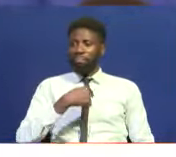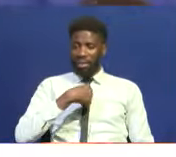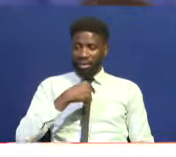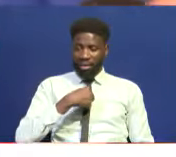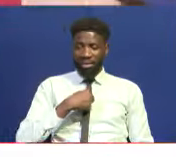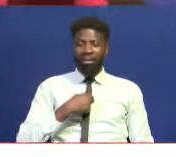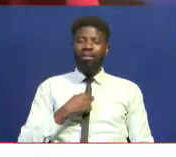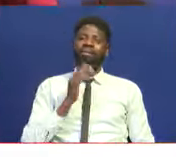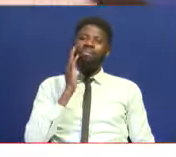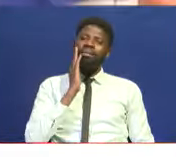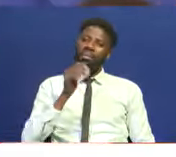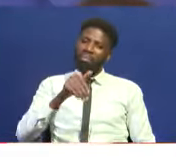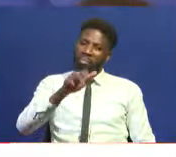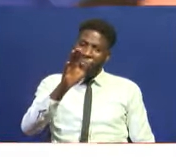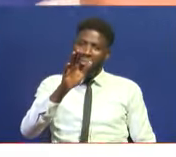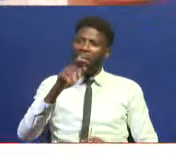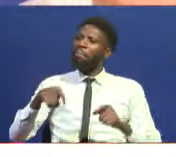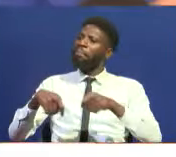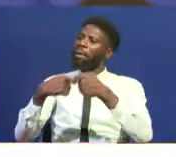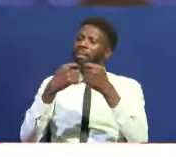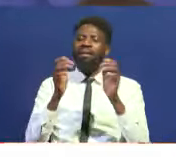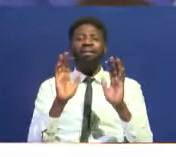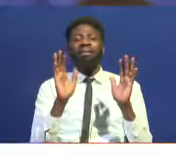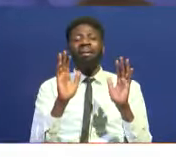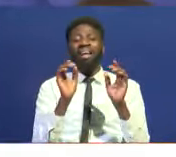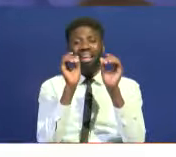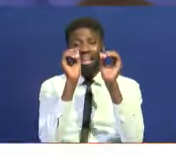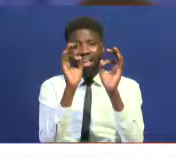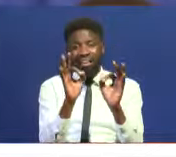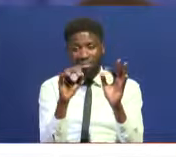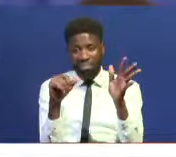any issue, my office is open with your